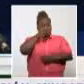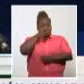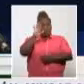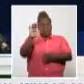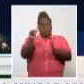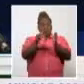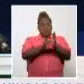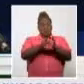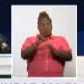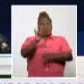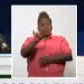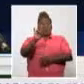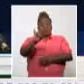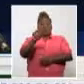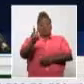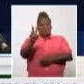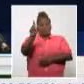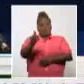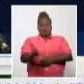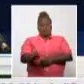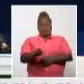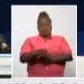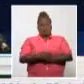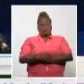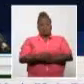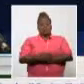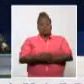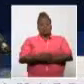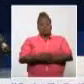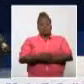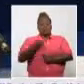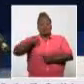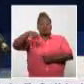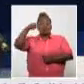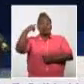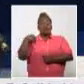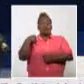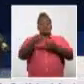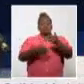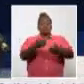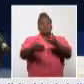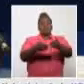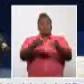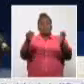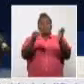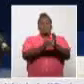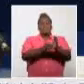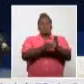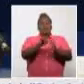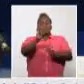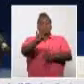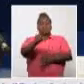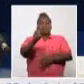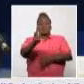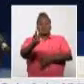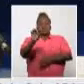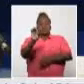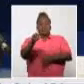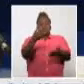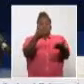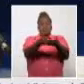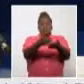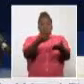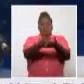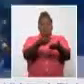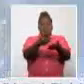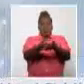877 at the Pedro Curie Institute of Tropical Medicine, IPK, at the Molecular Biology Laboratory in Santiago de Cuba